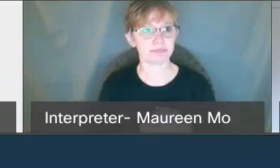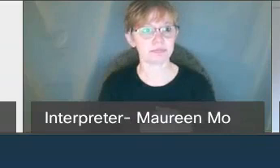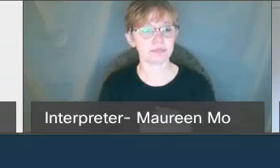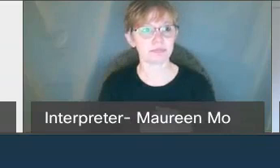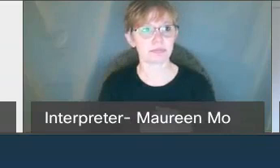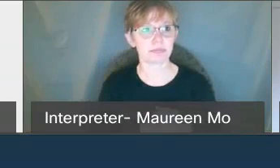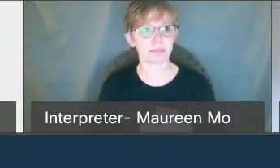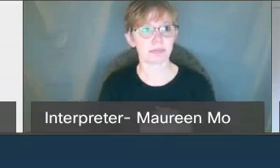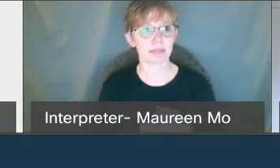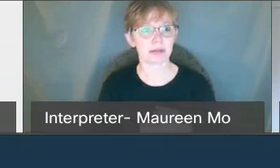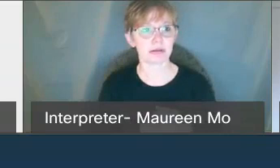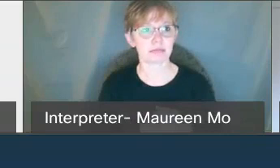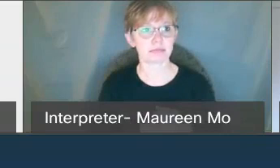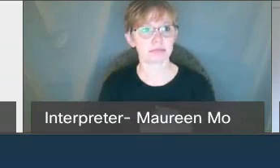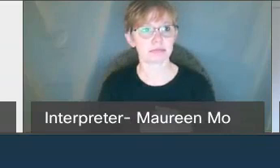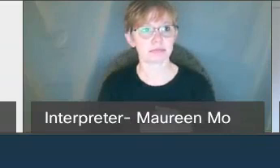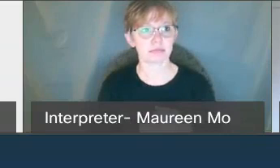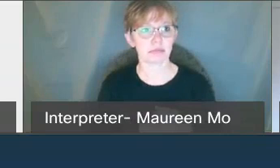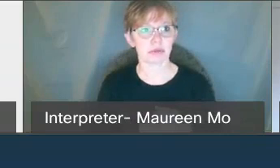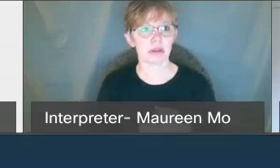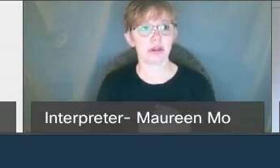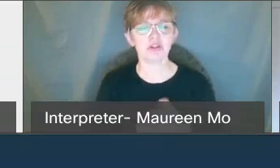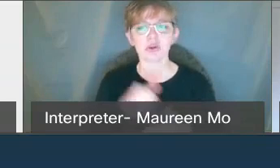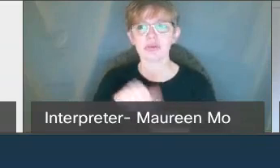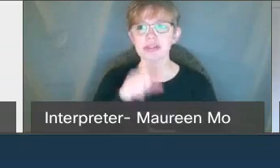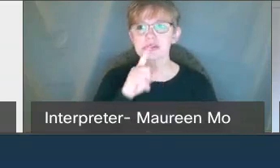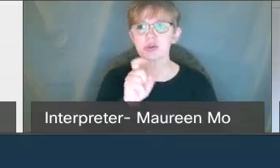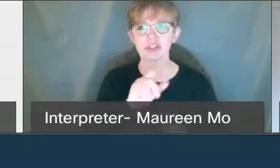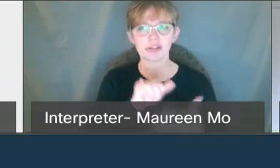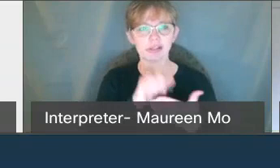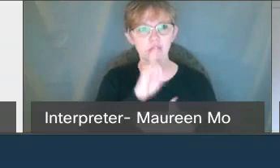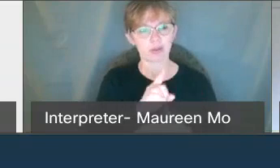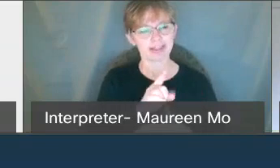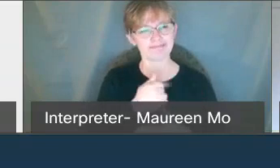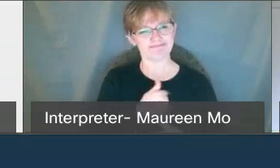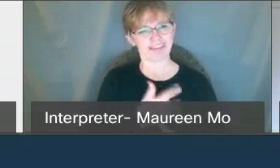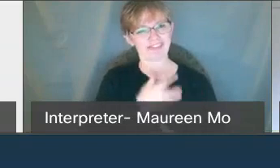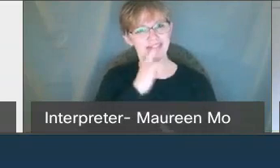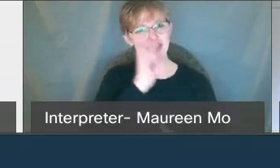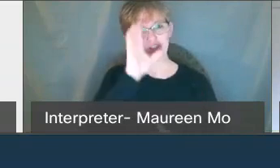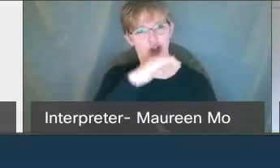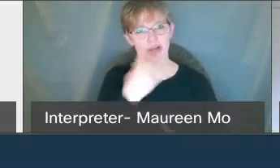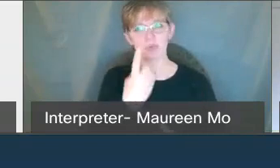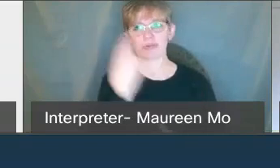So this is a question that strikes me as odd, and the reason that I wanted to, share that quote with you